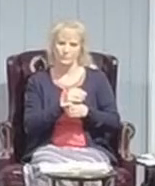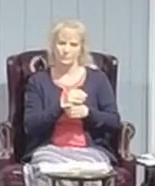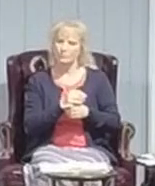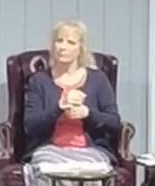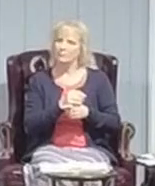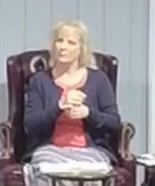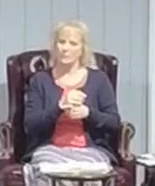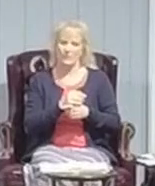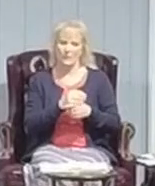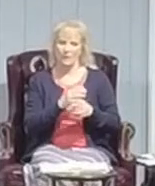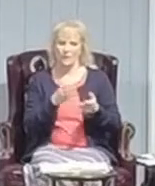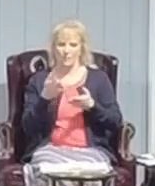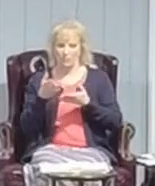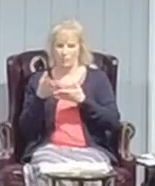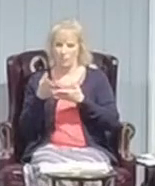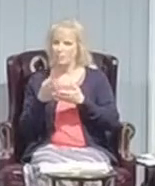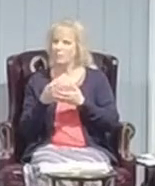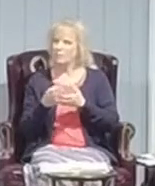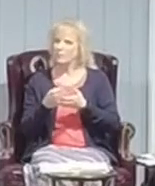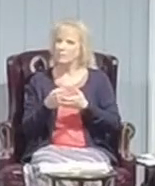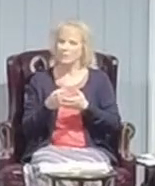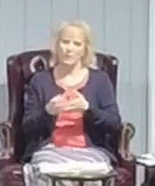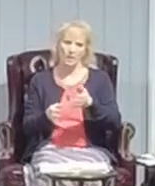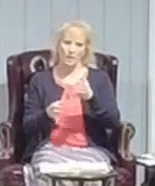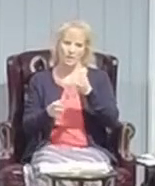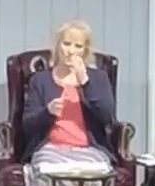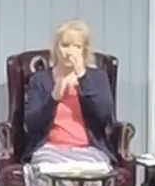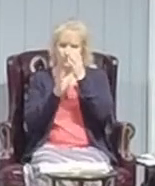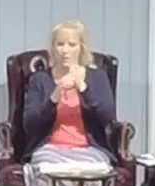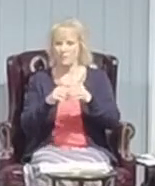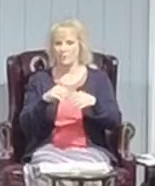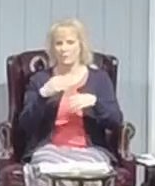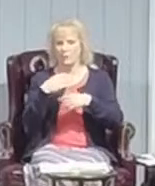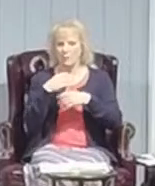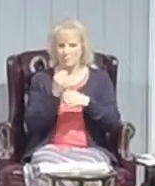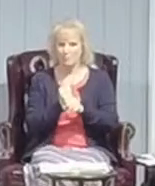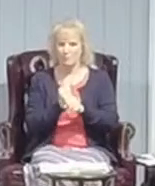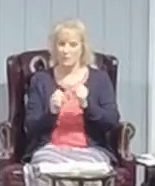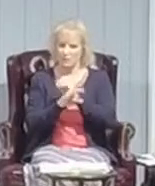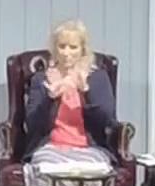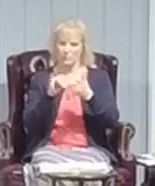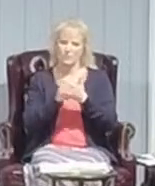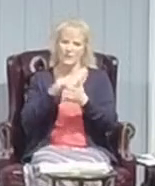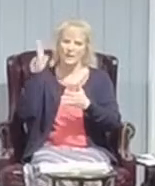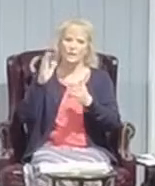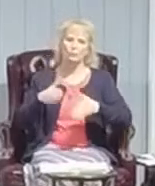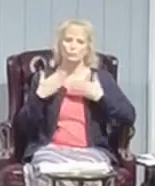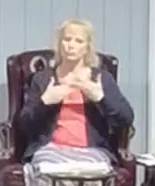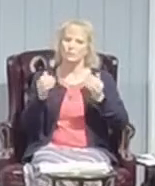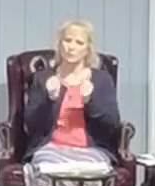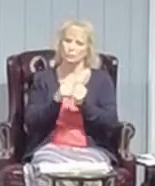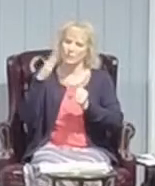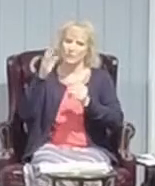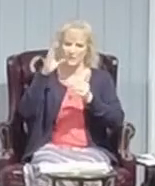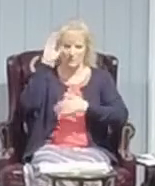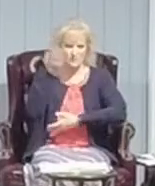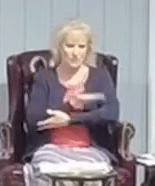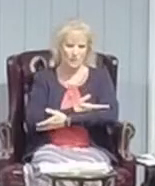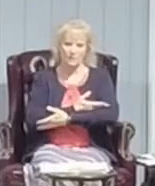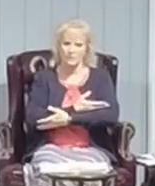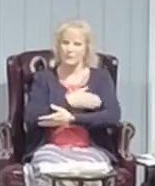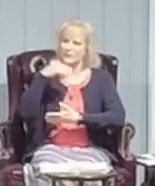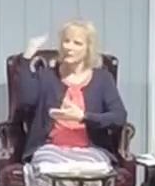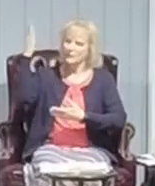However you view these, the Father made it publicly clear that he was pleased with his Son. He says to the people that were